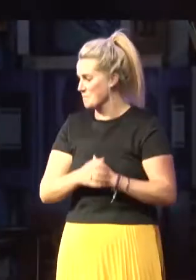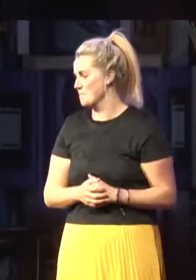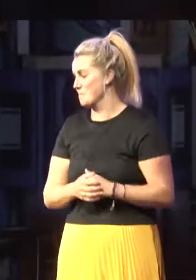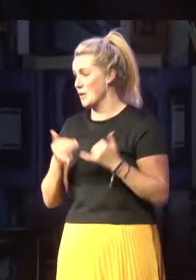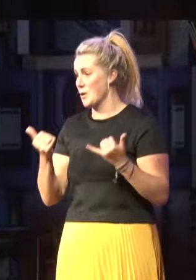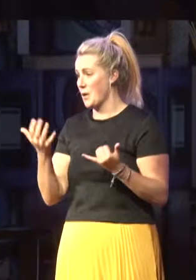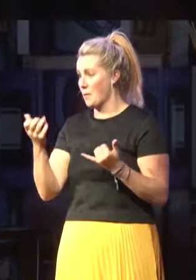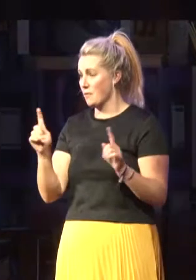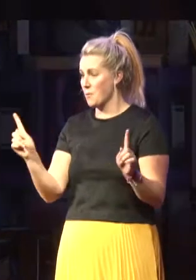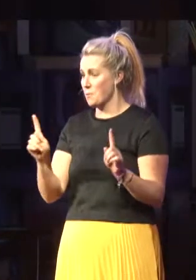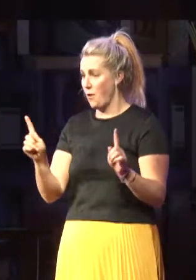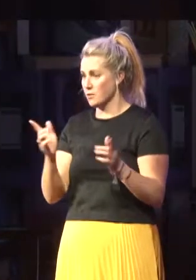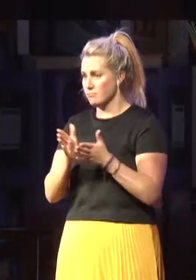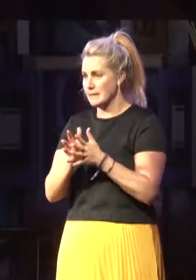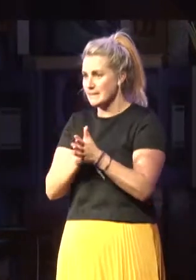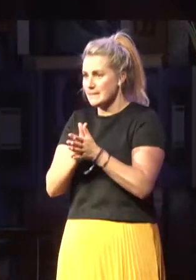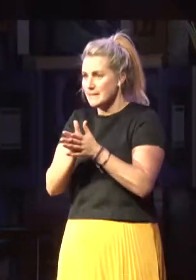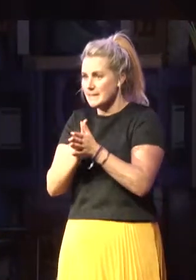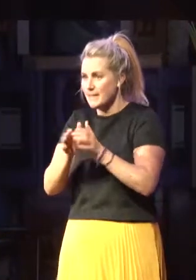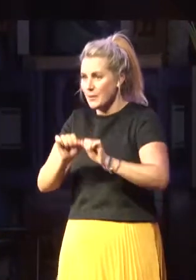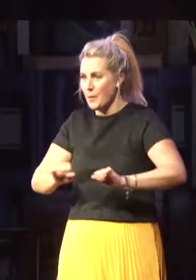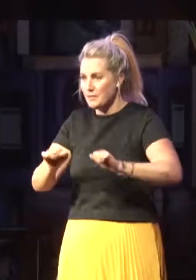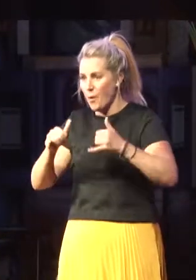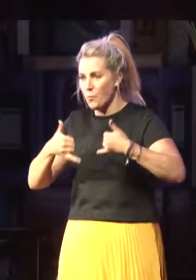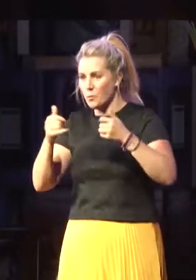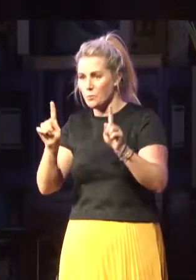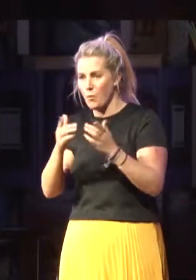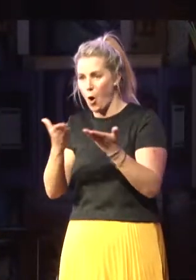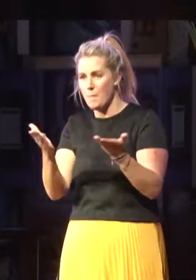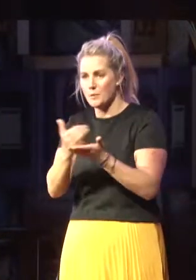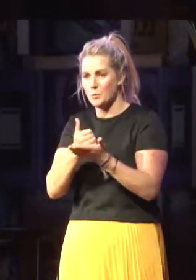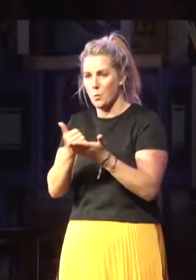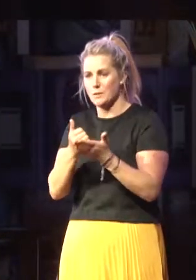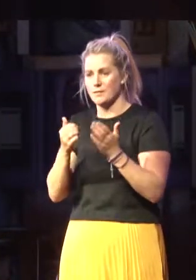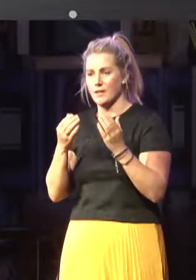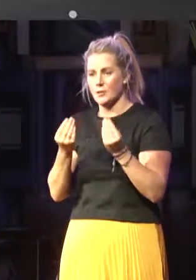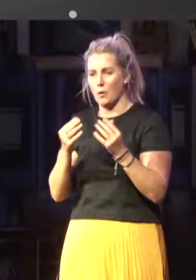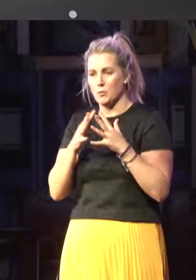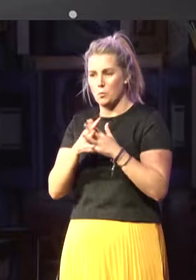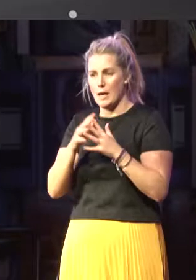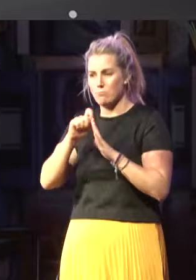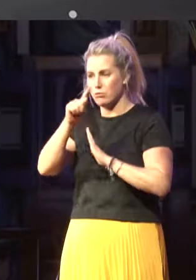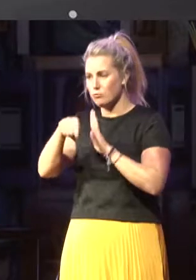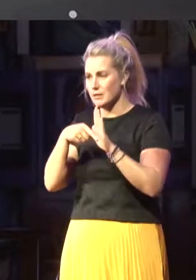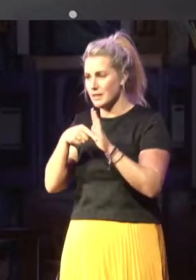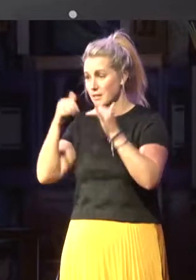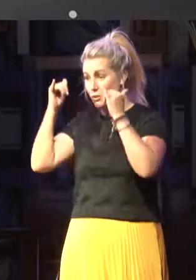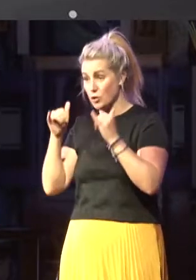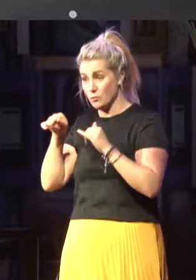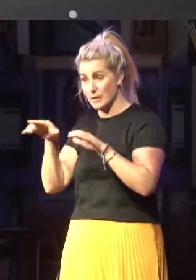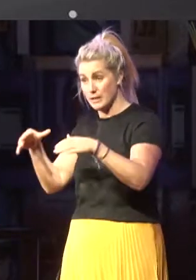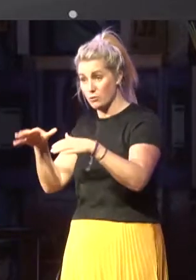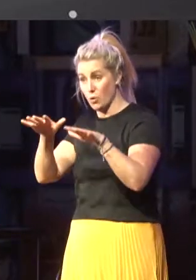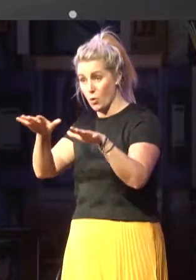Now we have the much anticipated award for open source software project. The judge for this category is